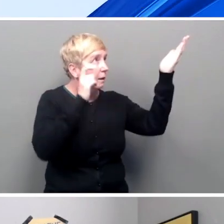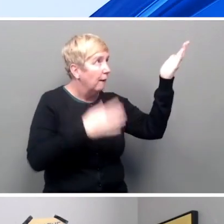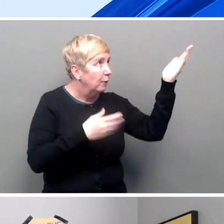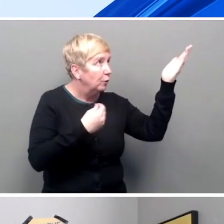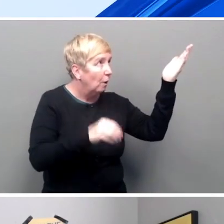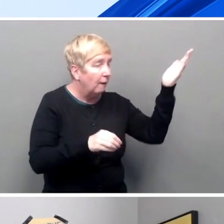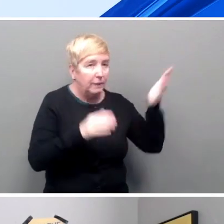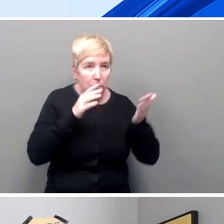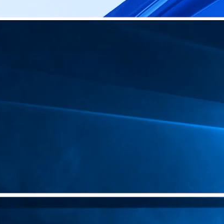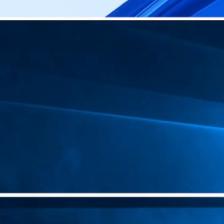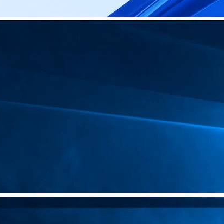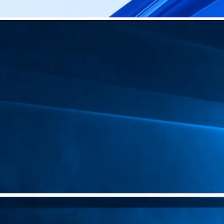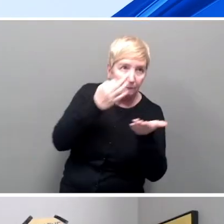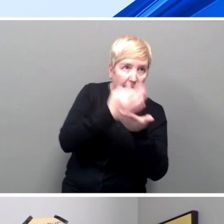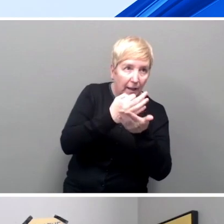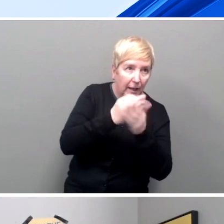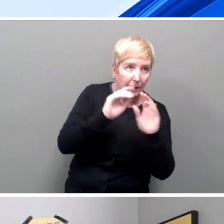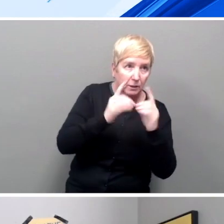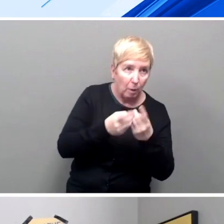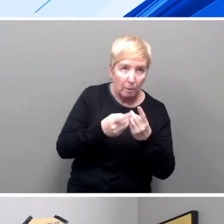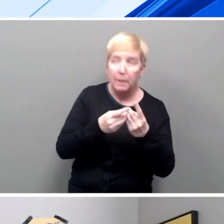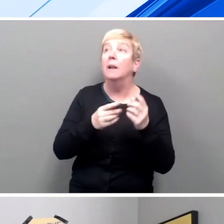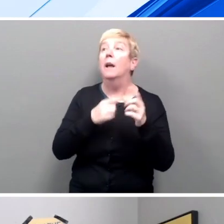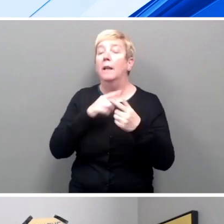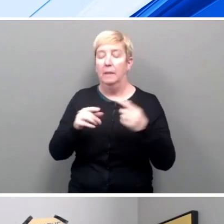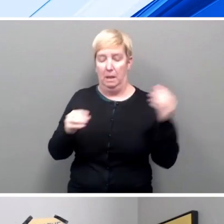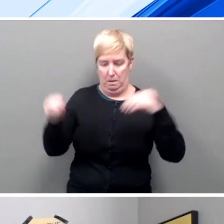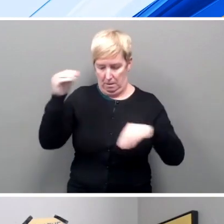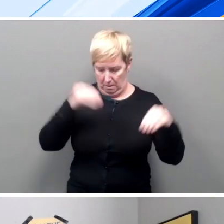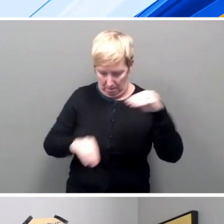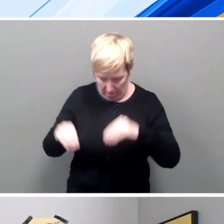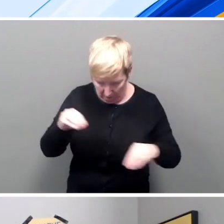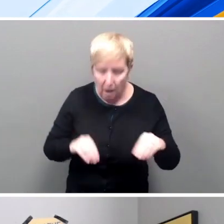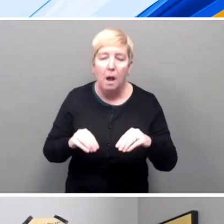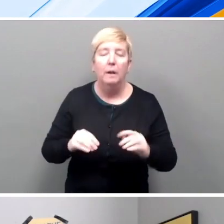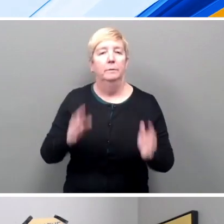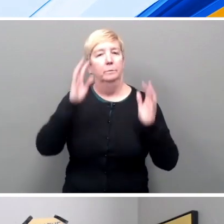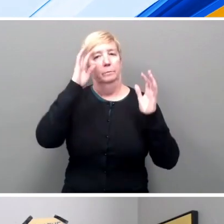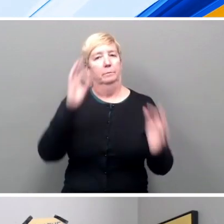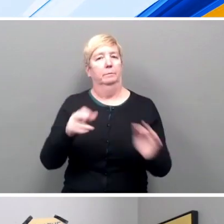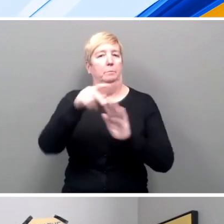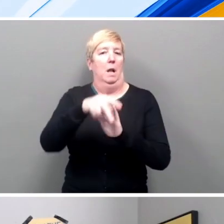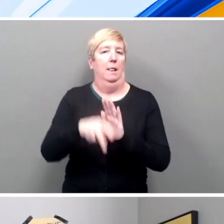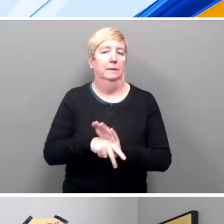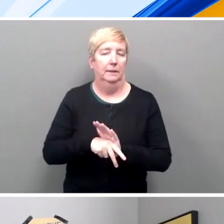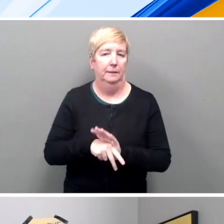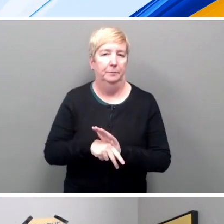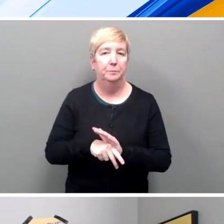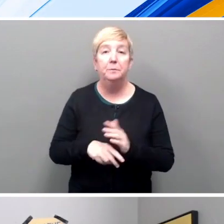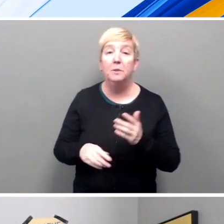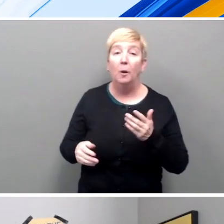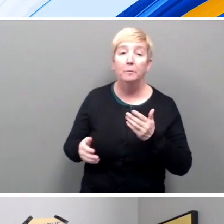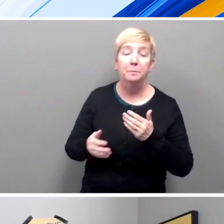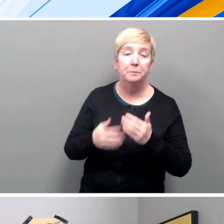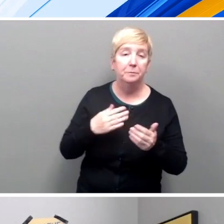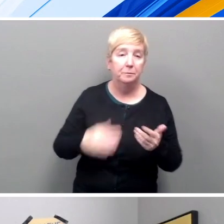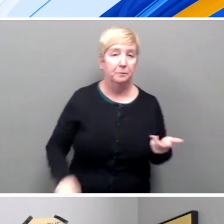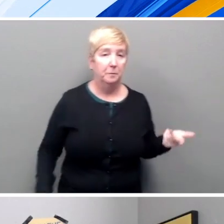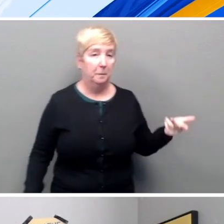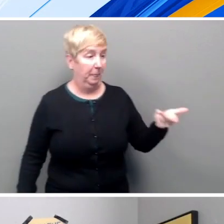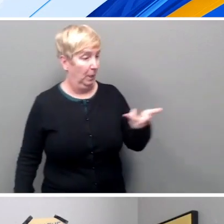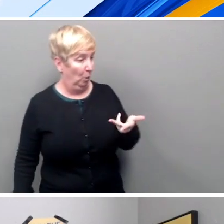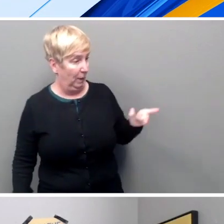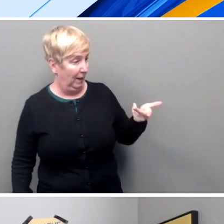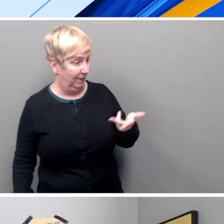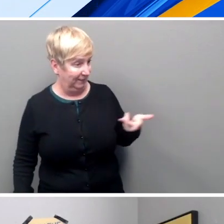Finance Committee, and then those documents are used for policy. So despite the three of us being 100% panelists